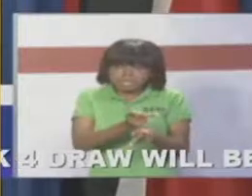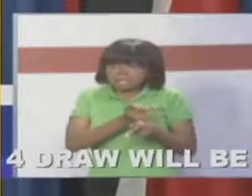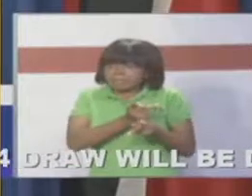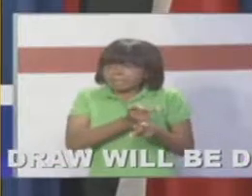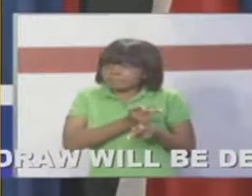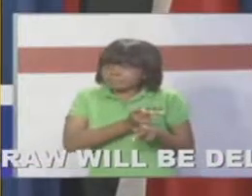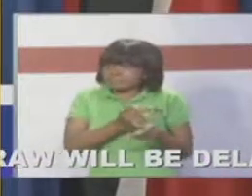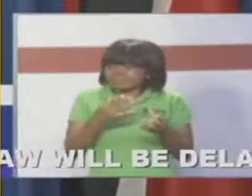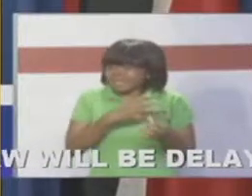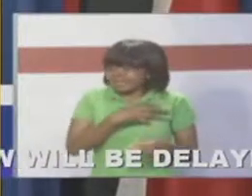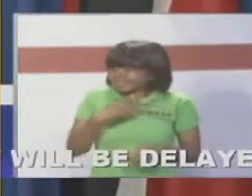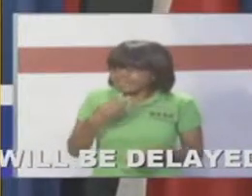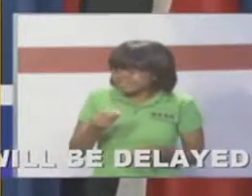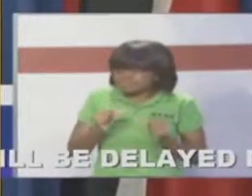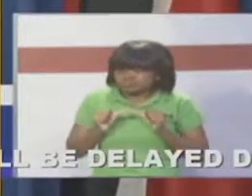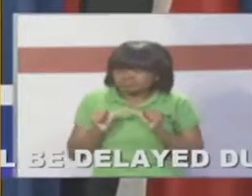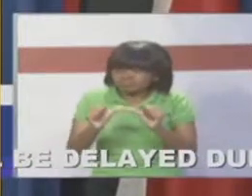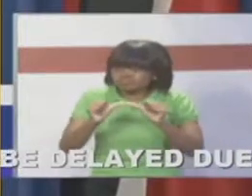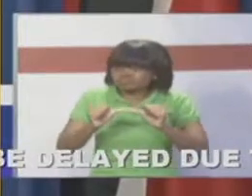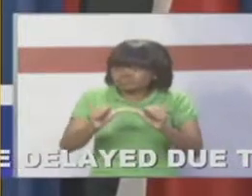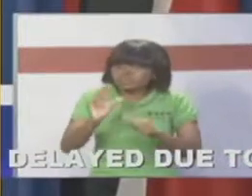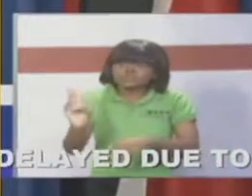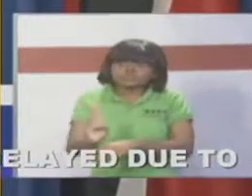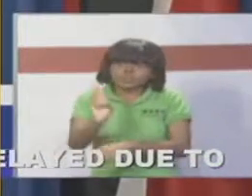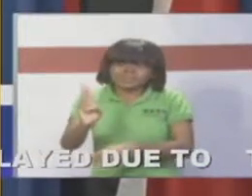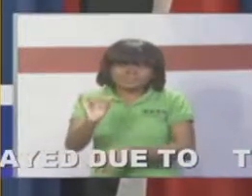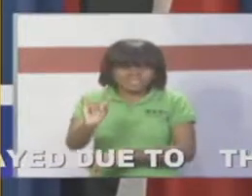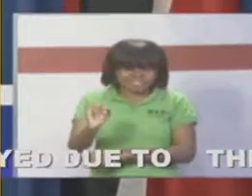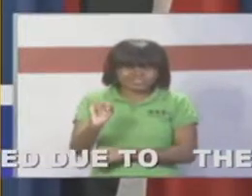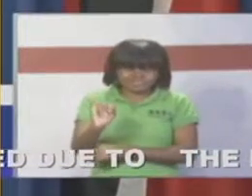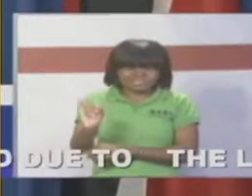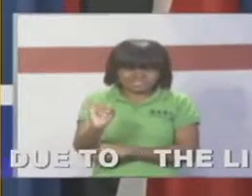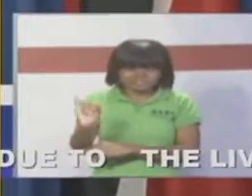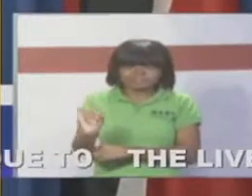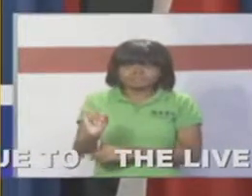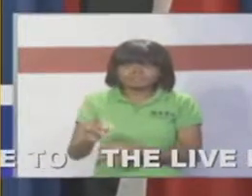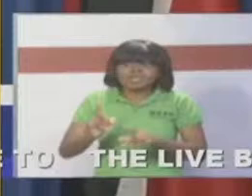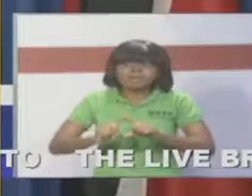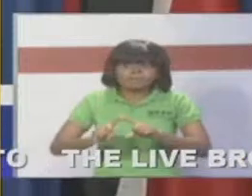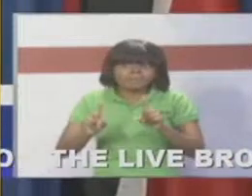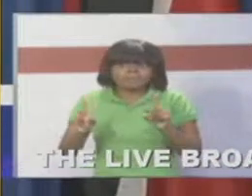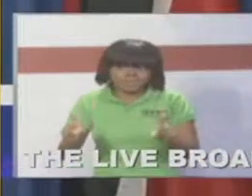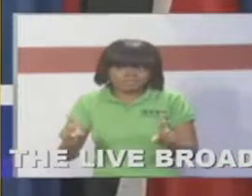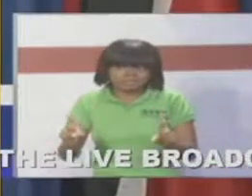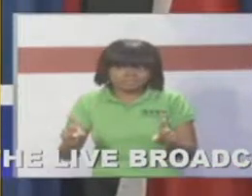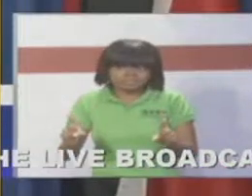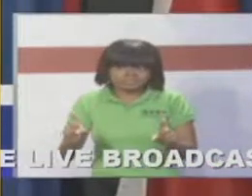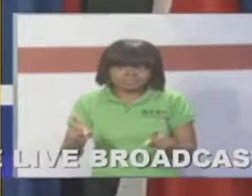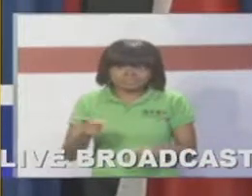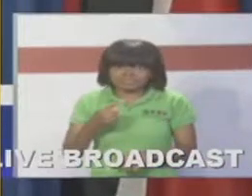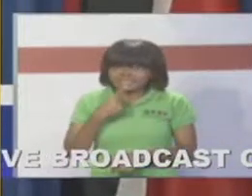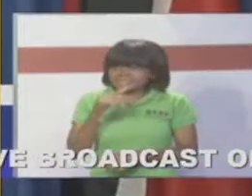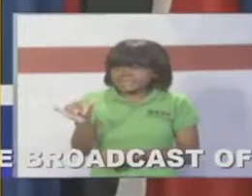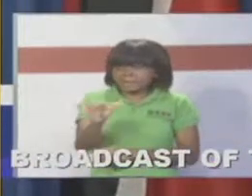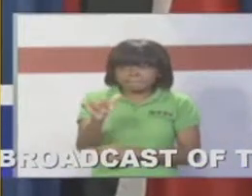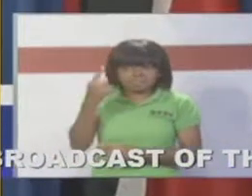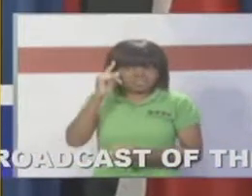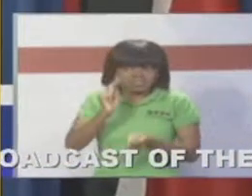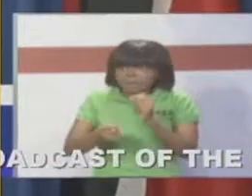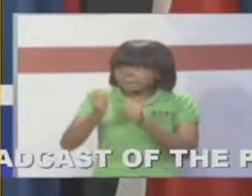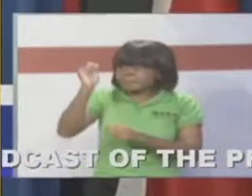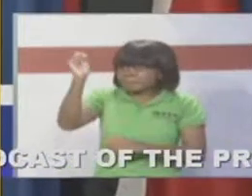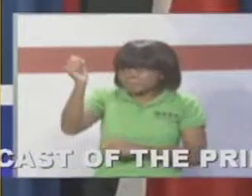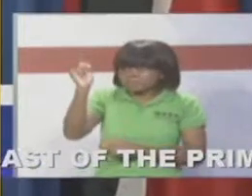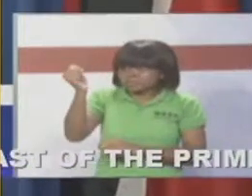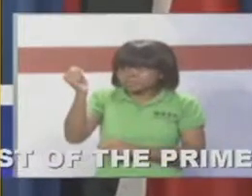period. The HSF is not something that, notwithstanding what you heard, there is a reason why you had it. It's